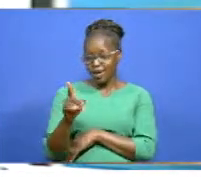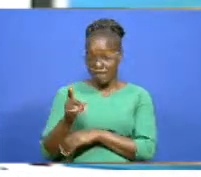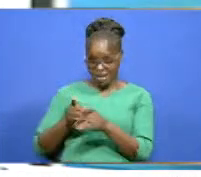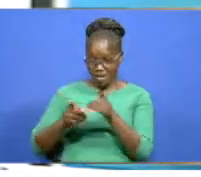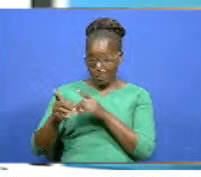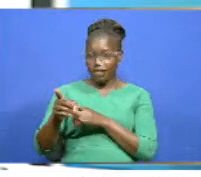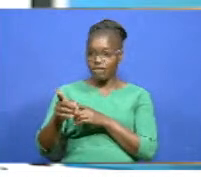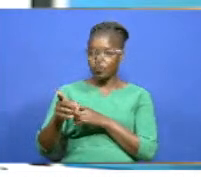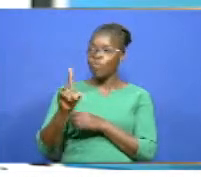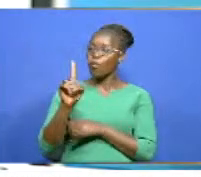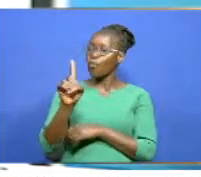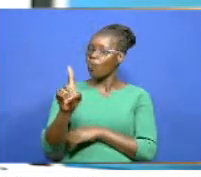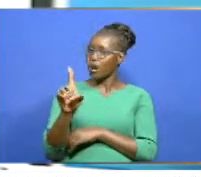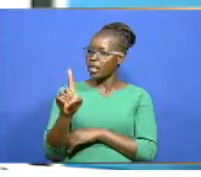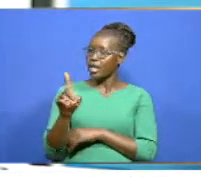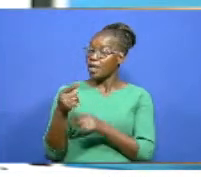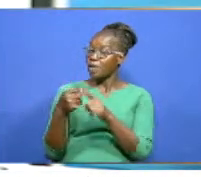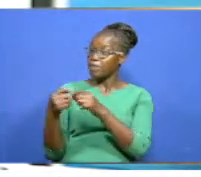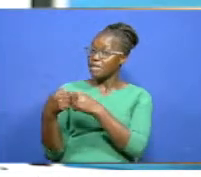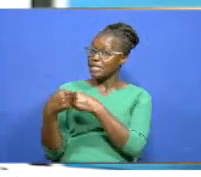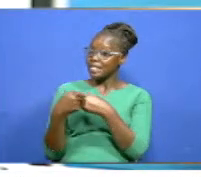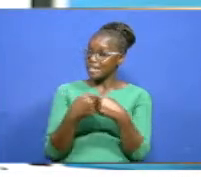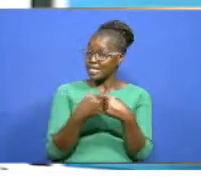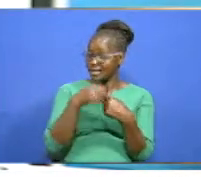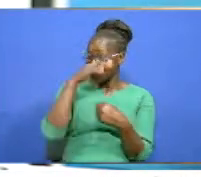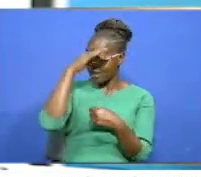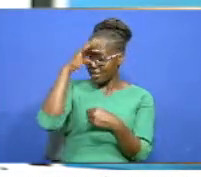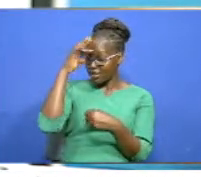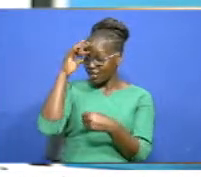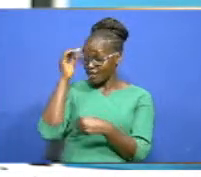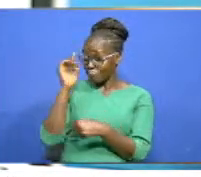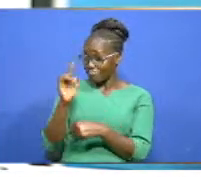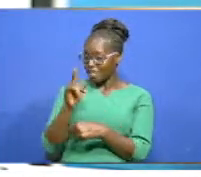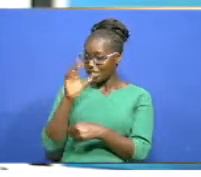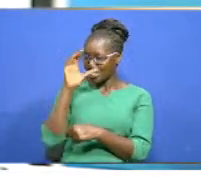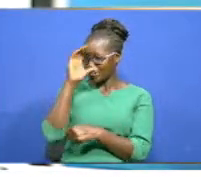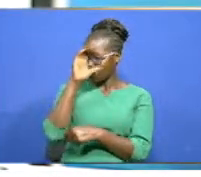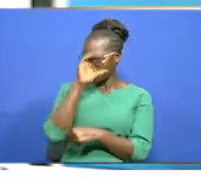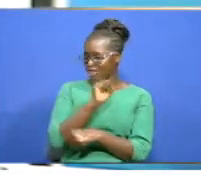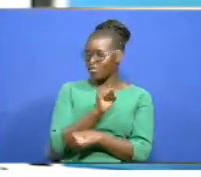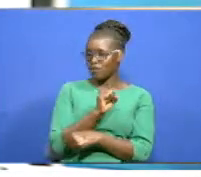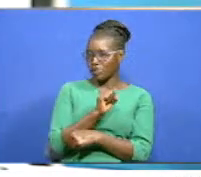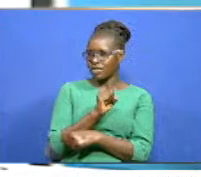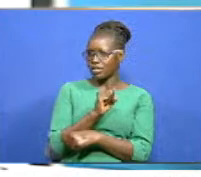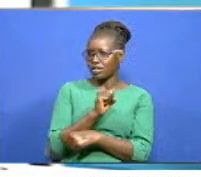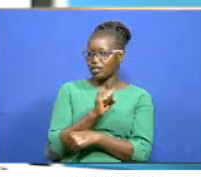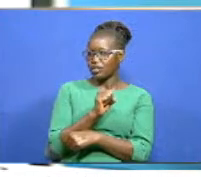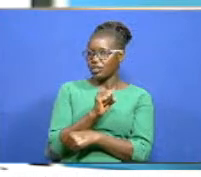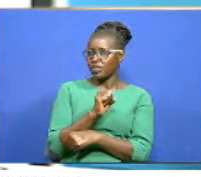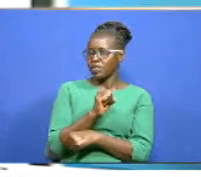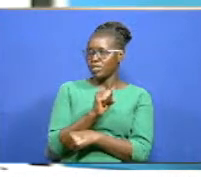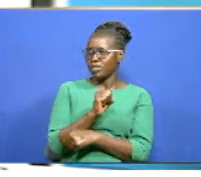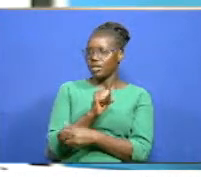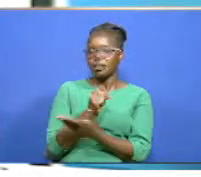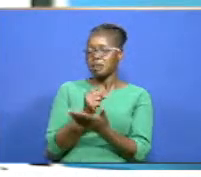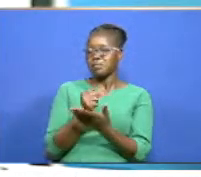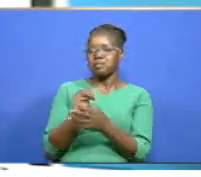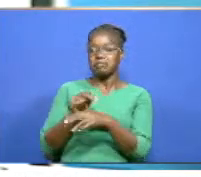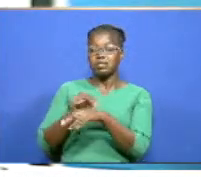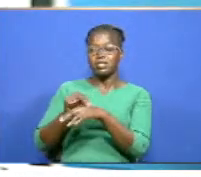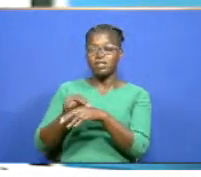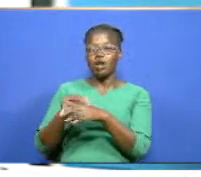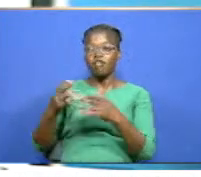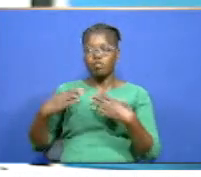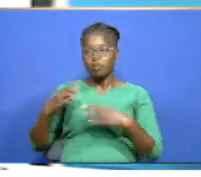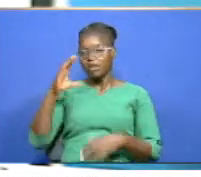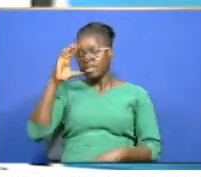the challenge with it, the challenge with that theory is that it assumes the homogeneity of people. It